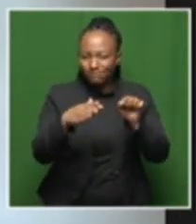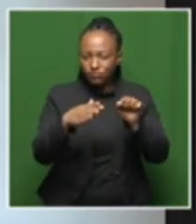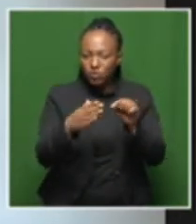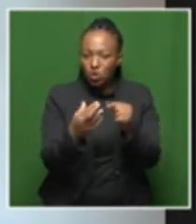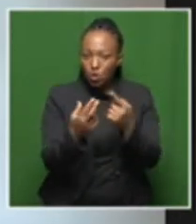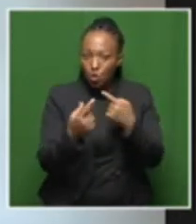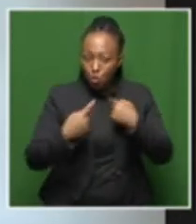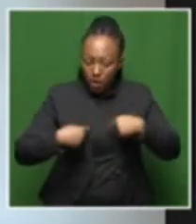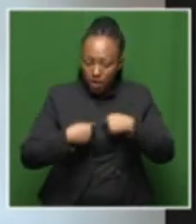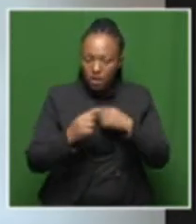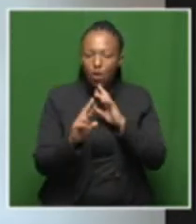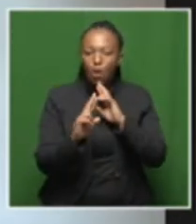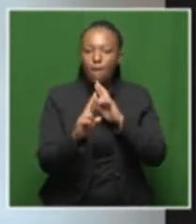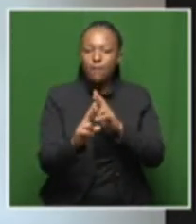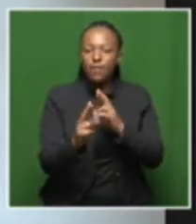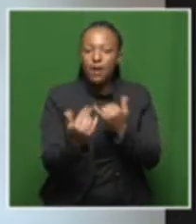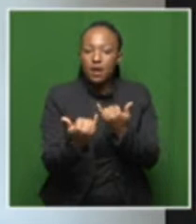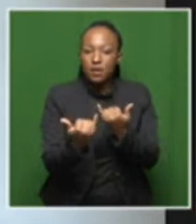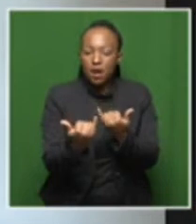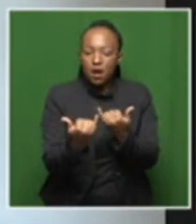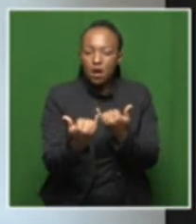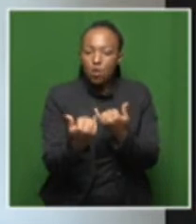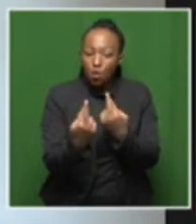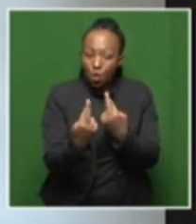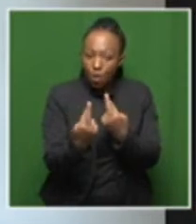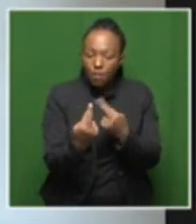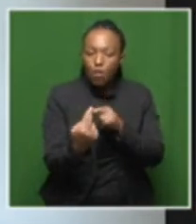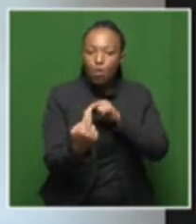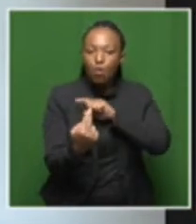that, and we're already starting to see the trend, that